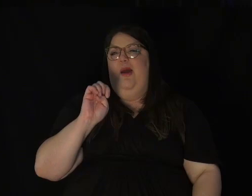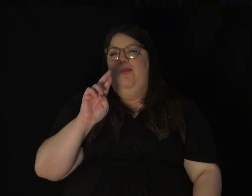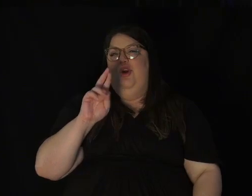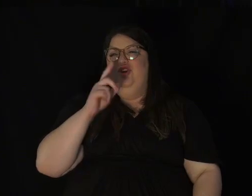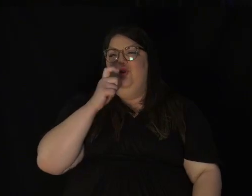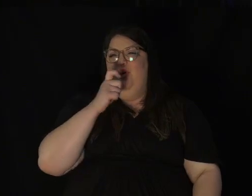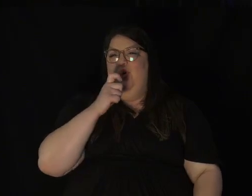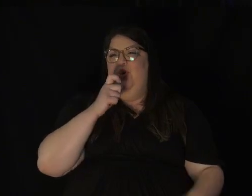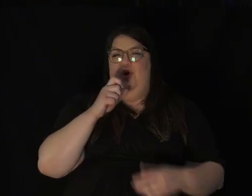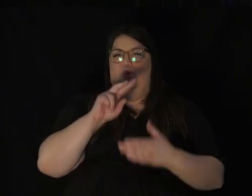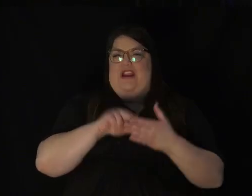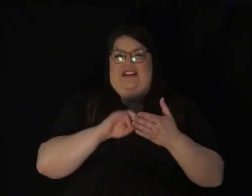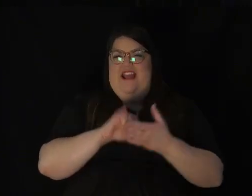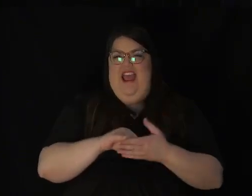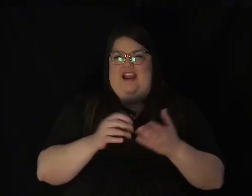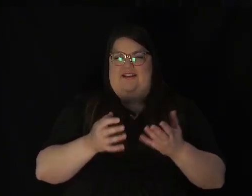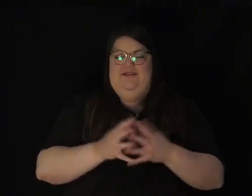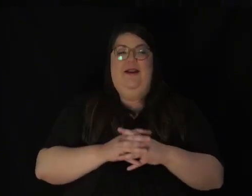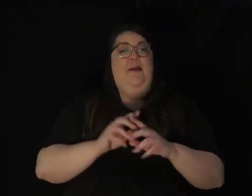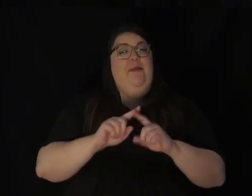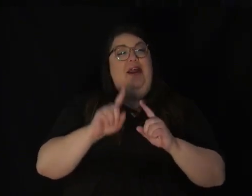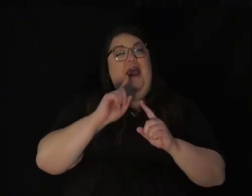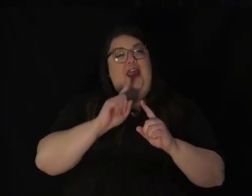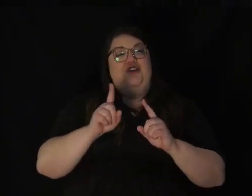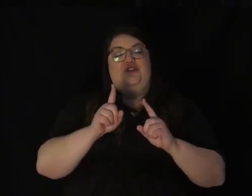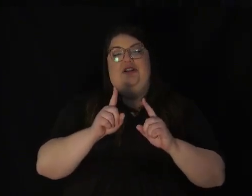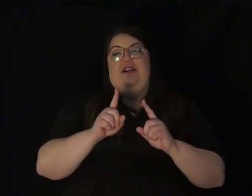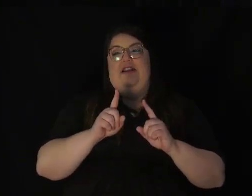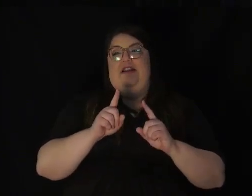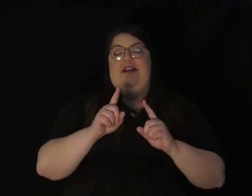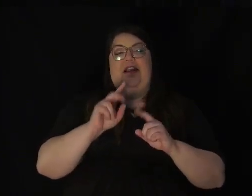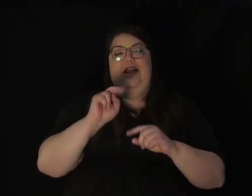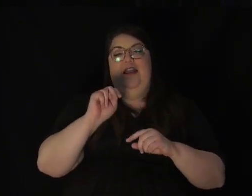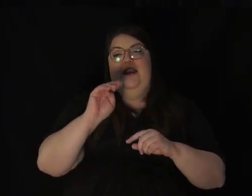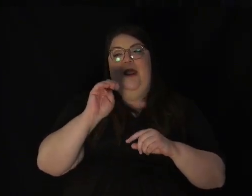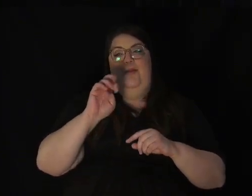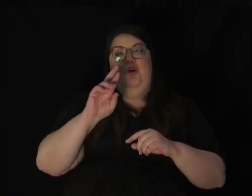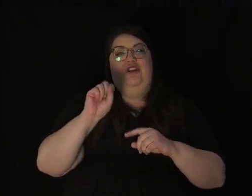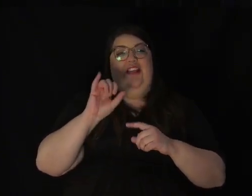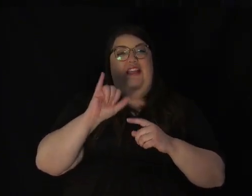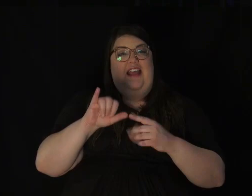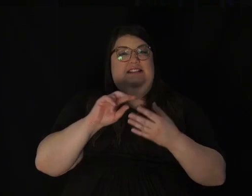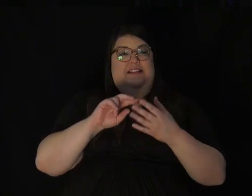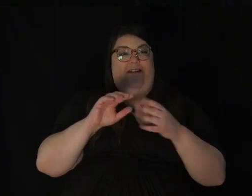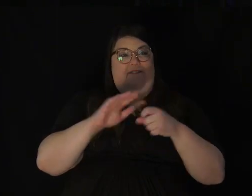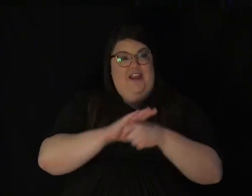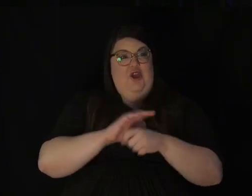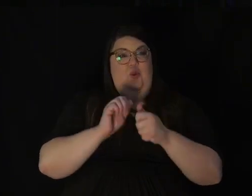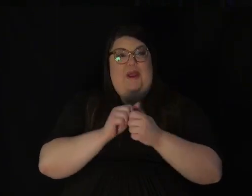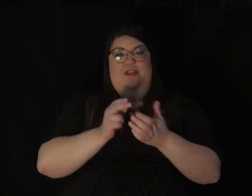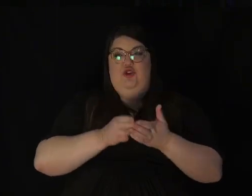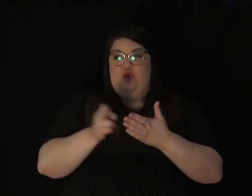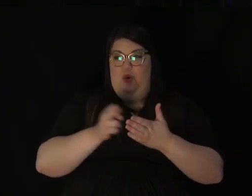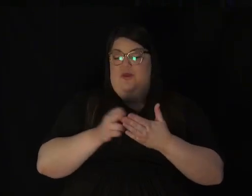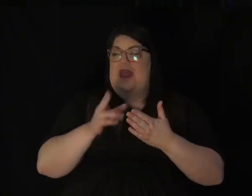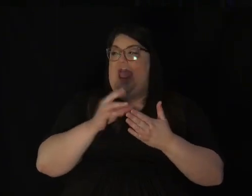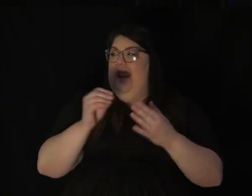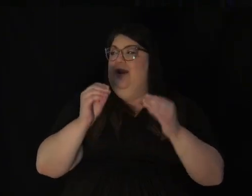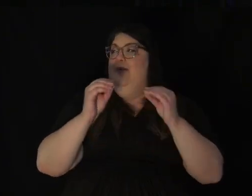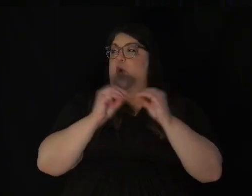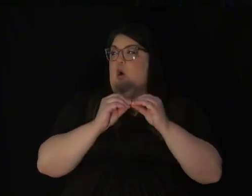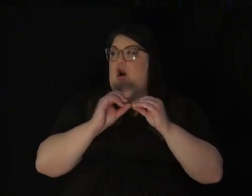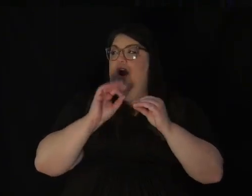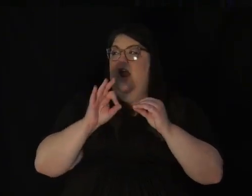reads that? But actually, Numbers is filled with truth and more of